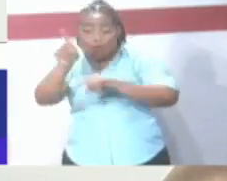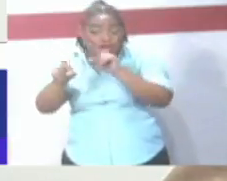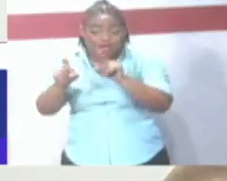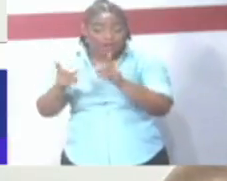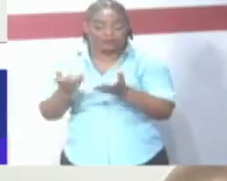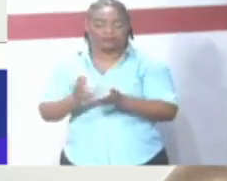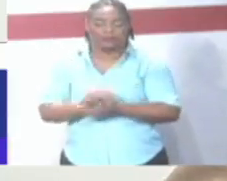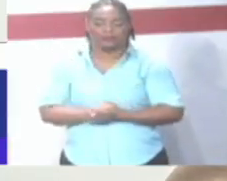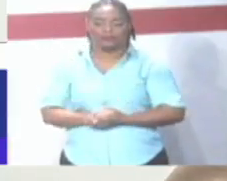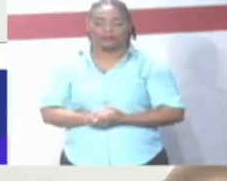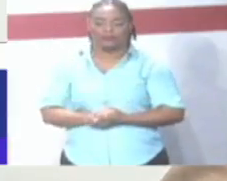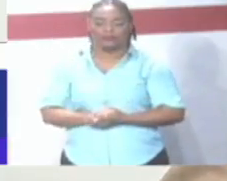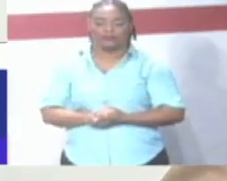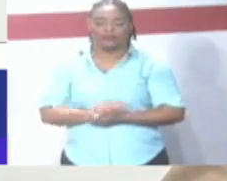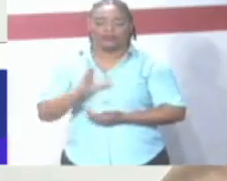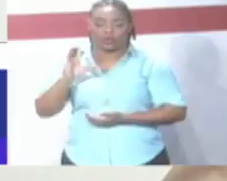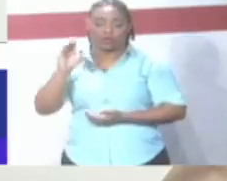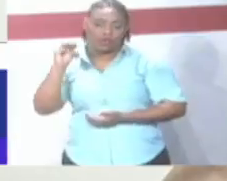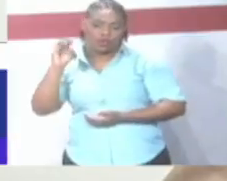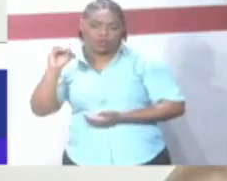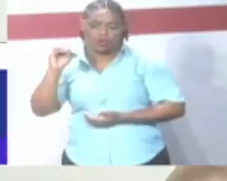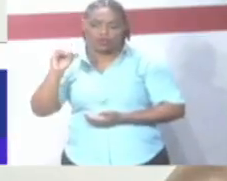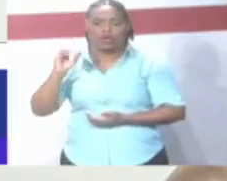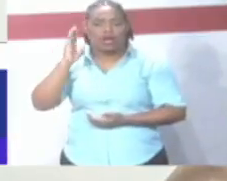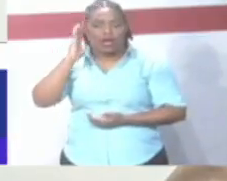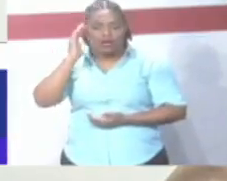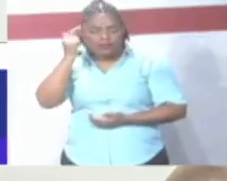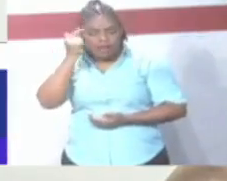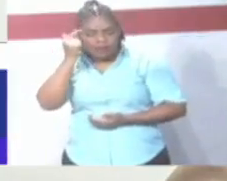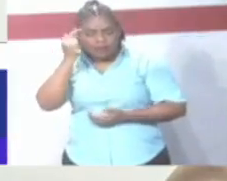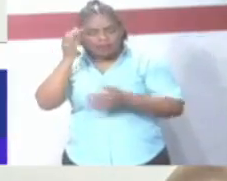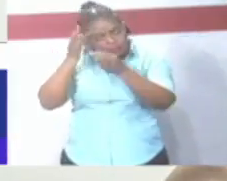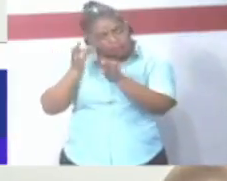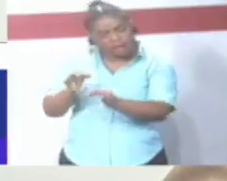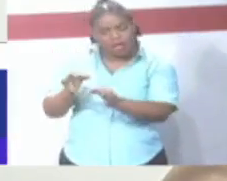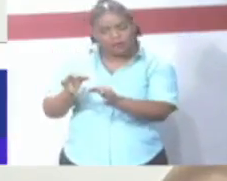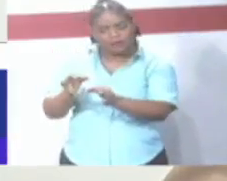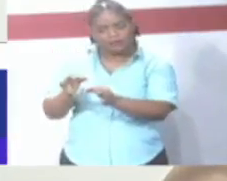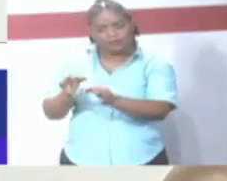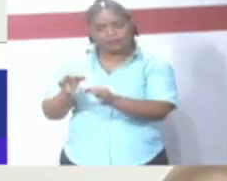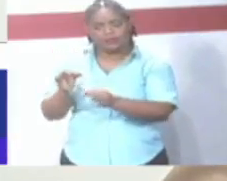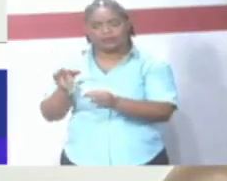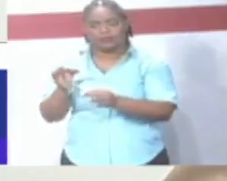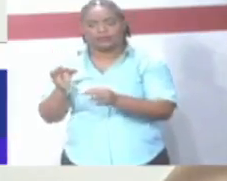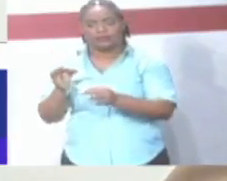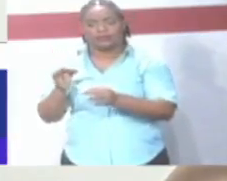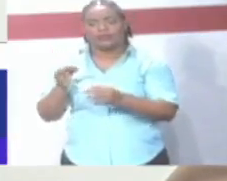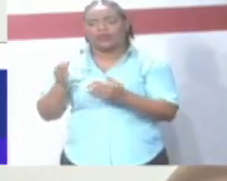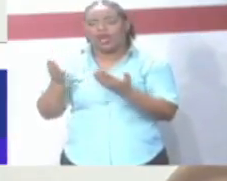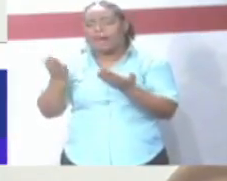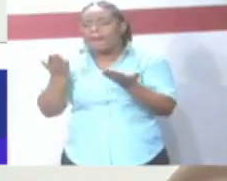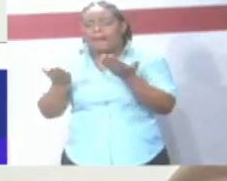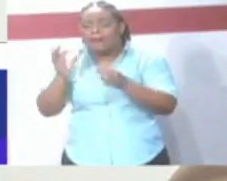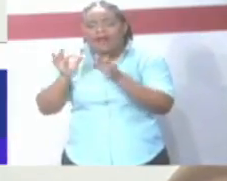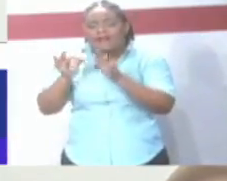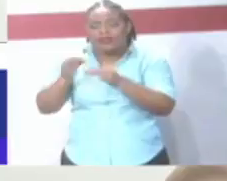time frame between receiving a COVID vaccine and receiving a flu vaccine. You may not